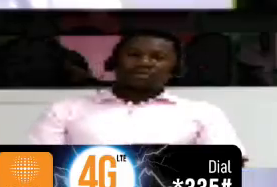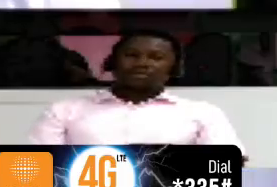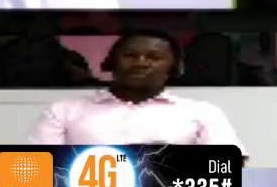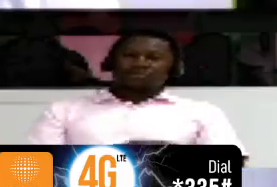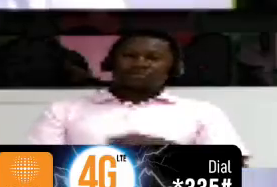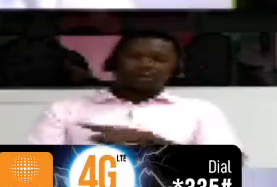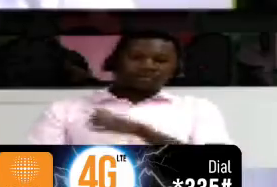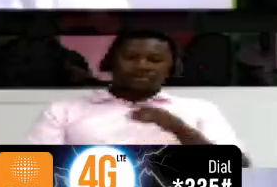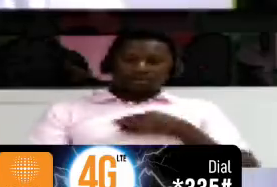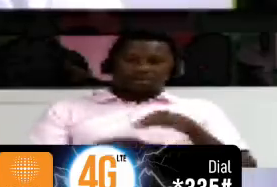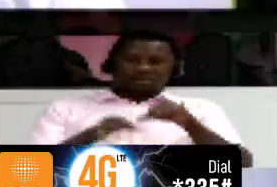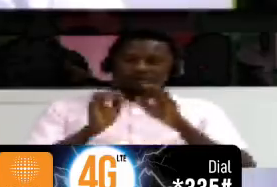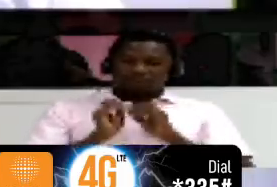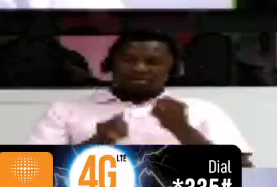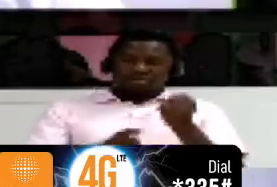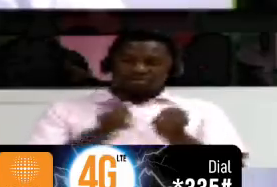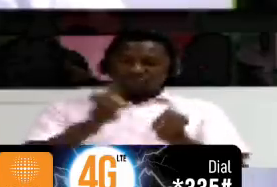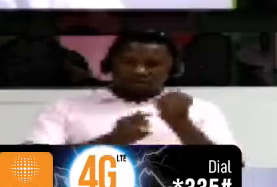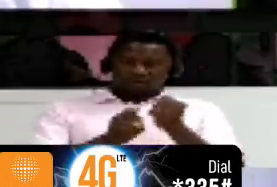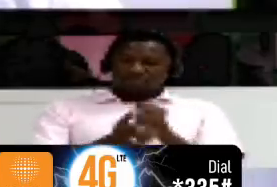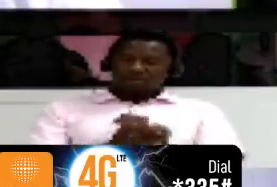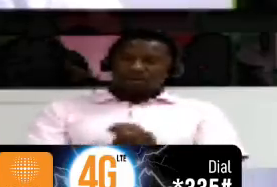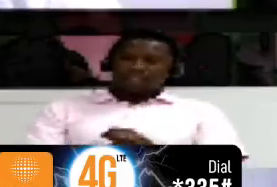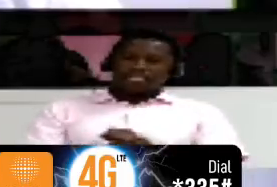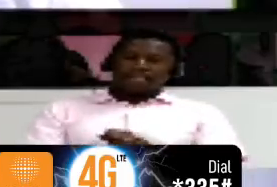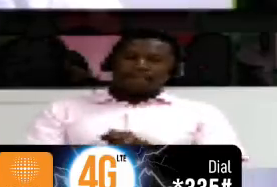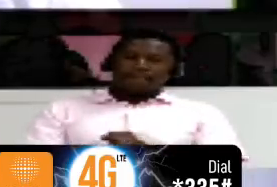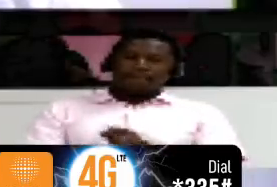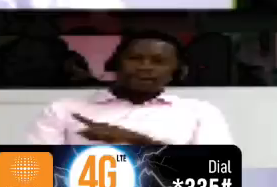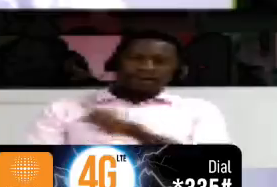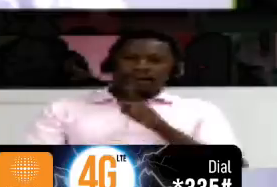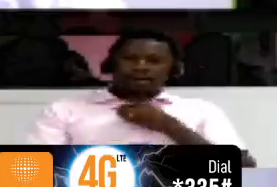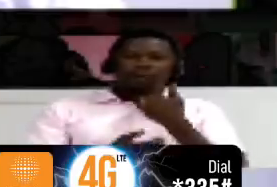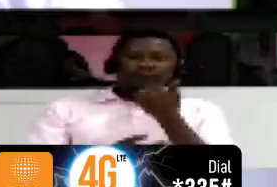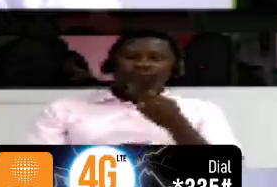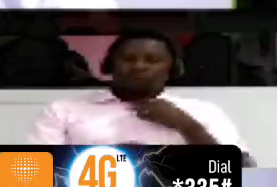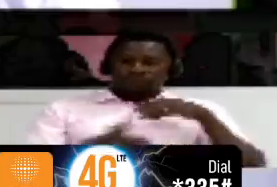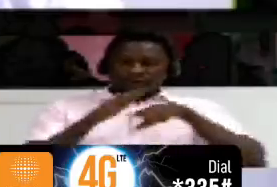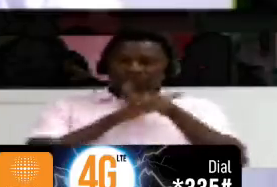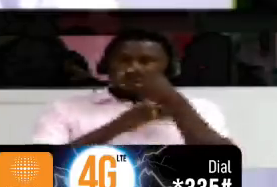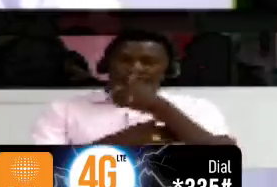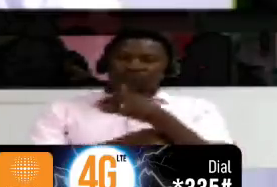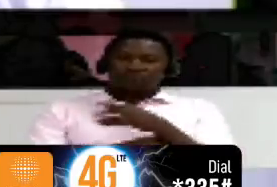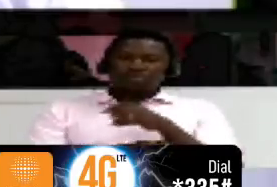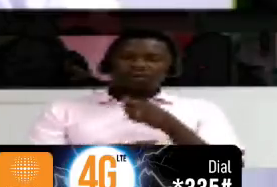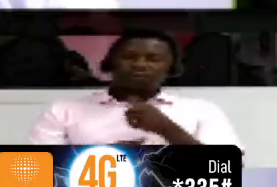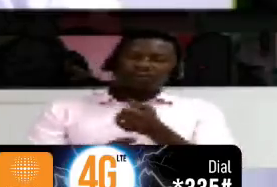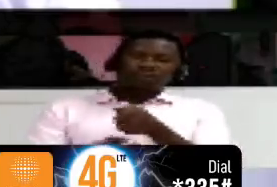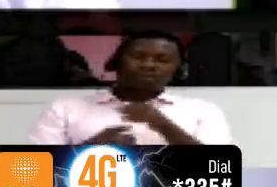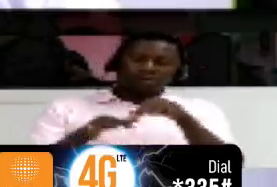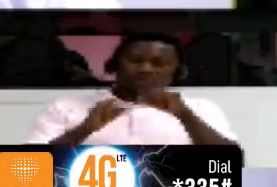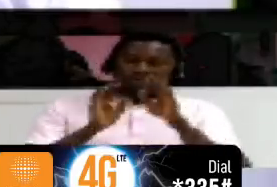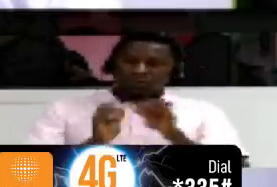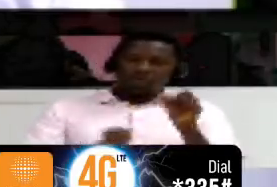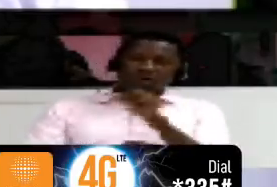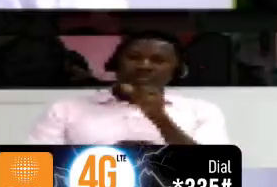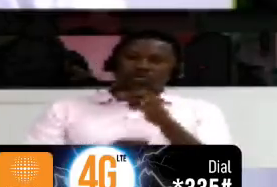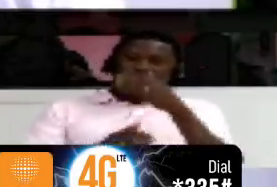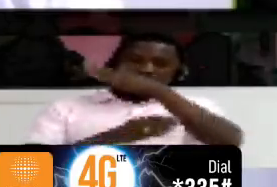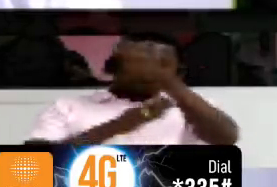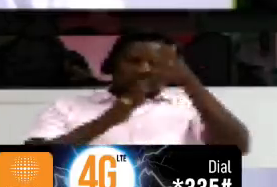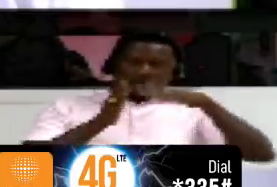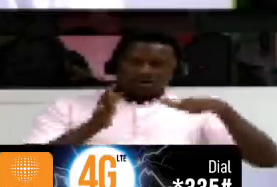they brought a pickup. They asked me to go inside and they brought another two trucks. They brought the two